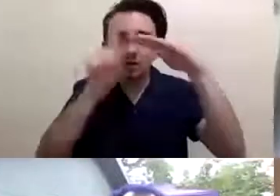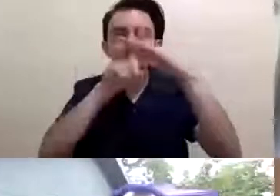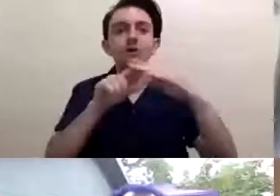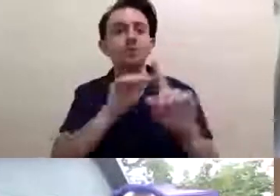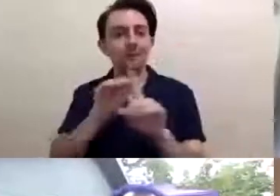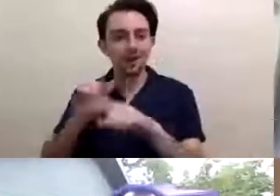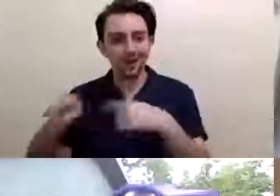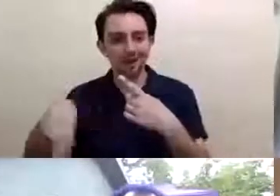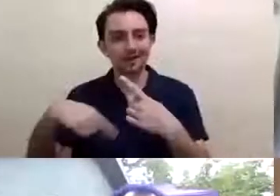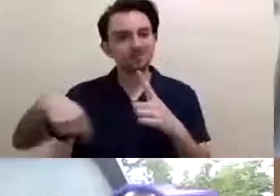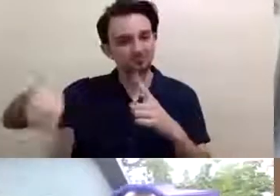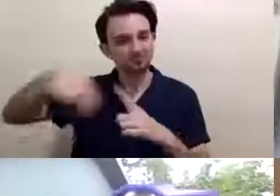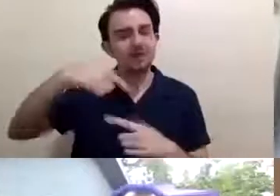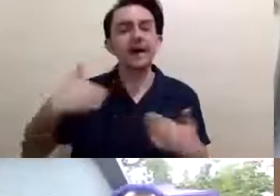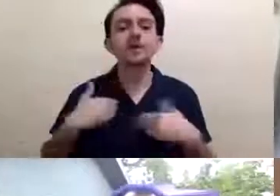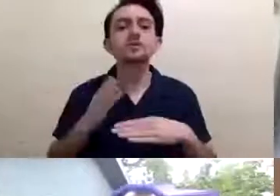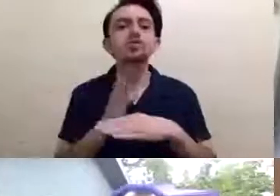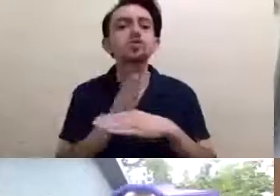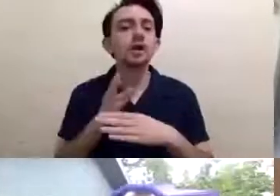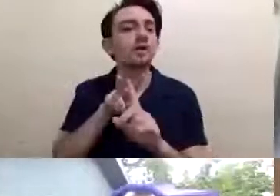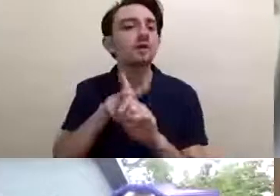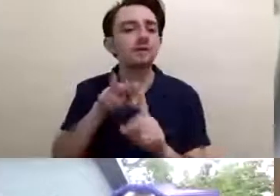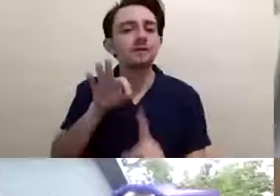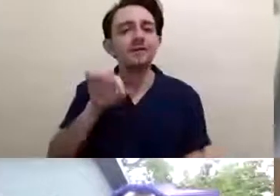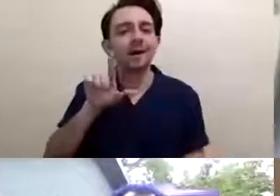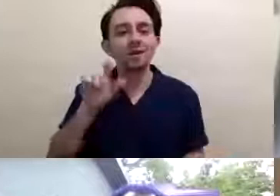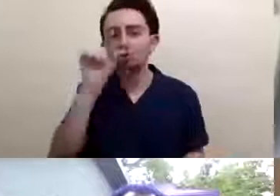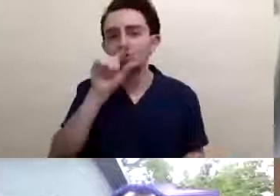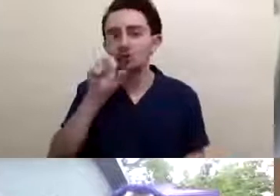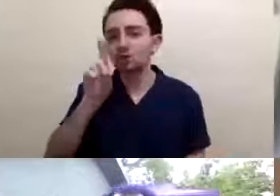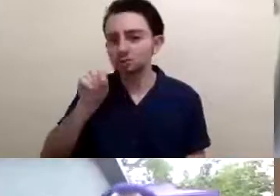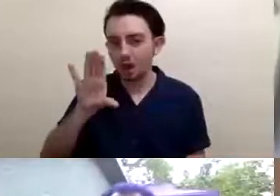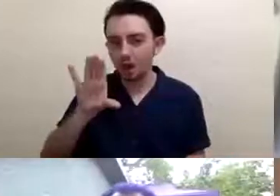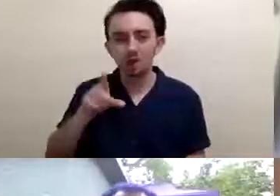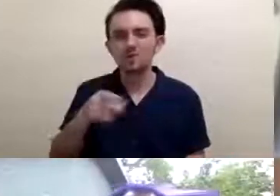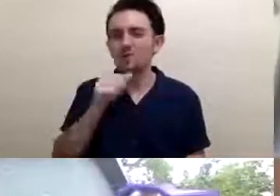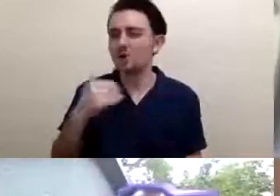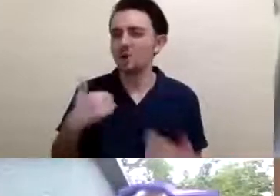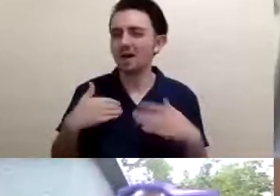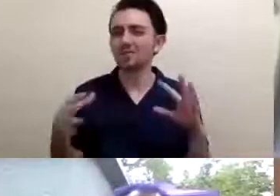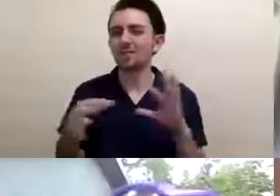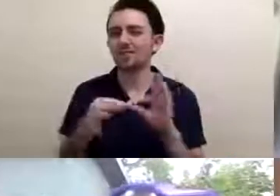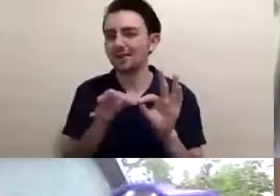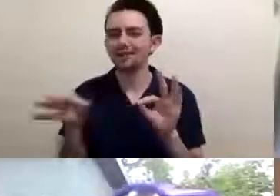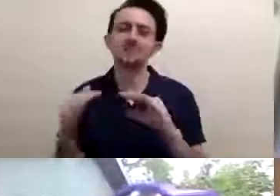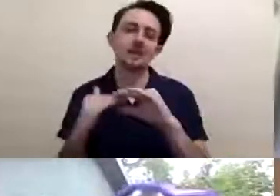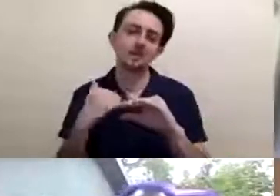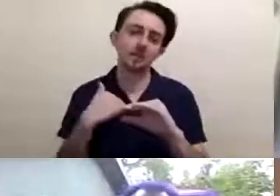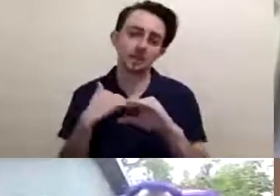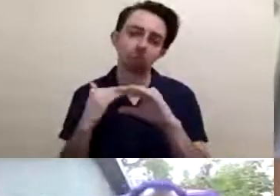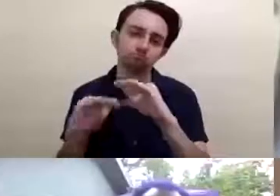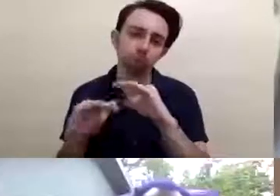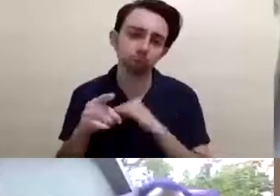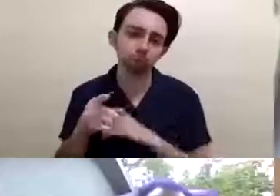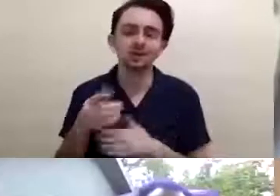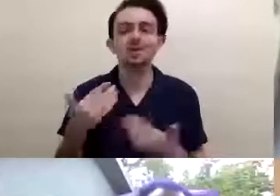Docs that if you go to, and if you don't have the link, just email me and I'll get it to you, but I sent it to everybody. And within that Google Docs folder, there's a couple of things